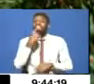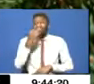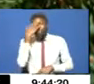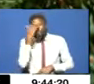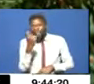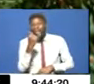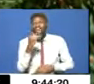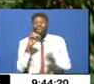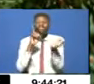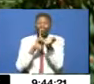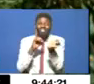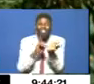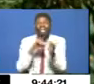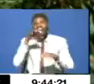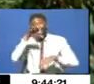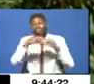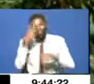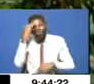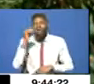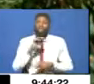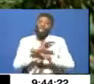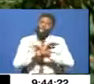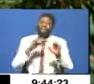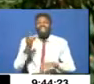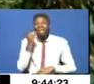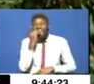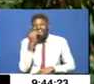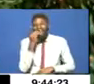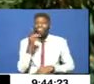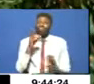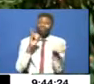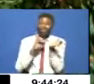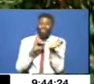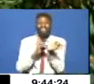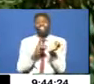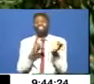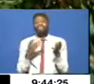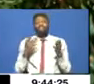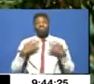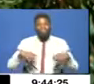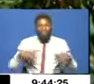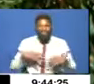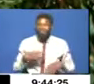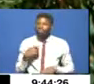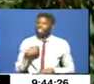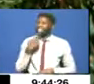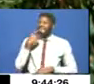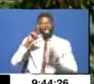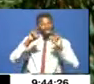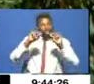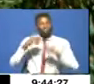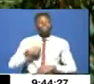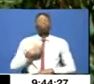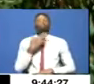not dentistry? Why not medicine? I said no. Mimi